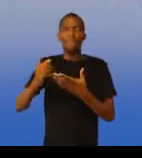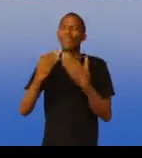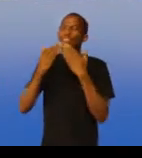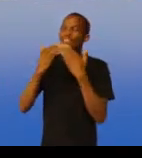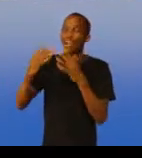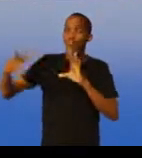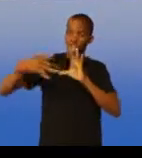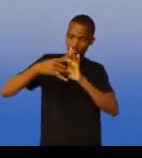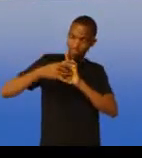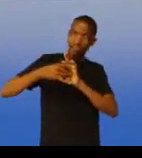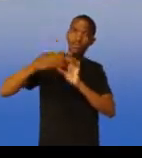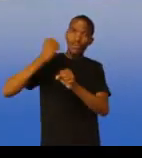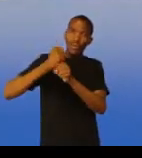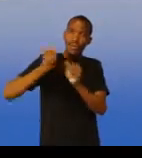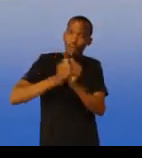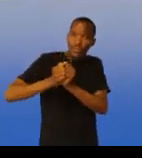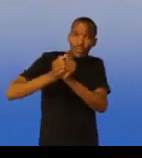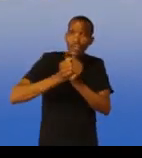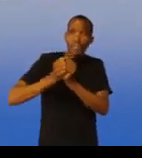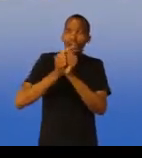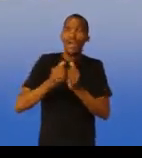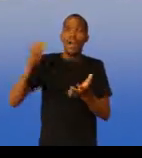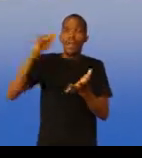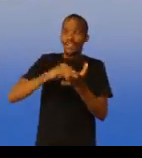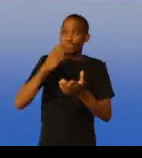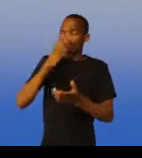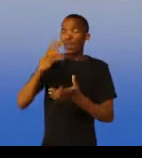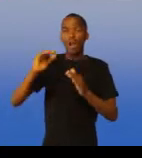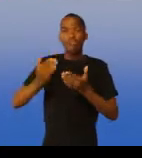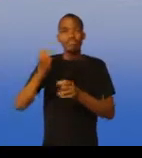the collaborative relationship we have had. We admire each other's values,